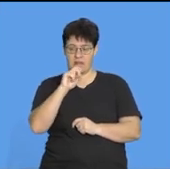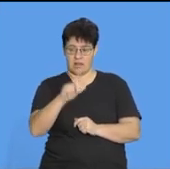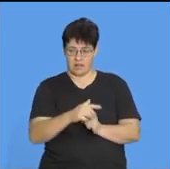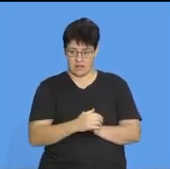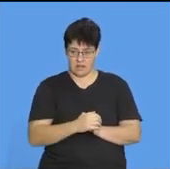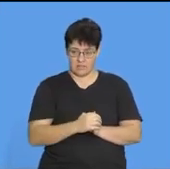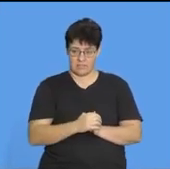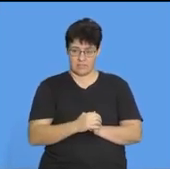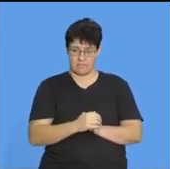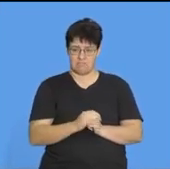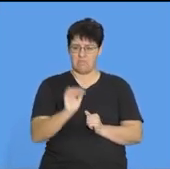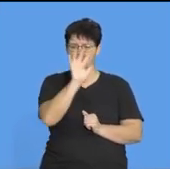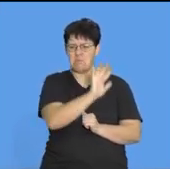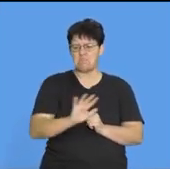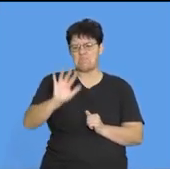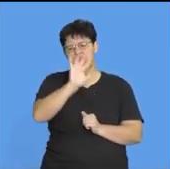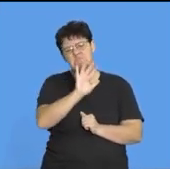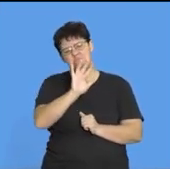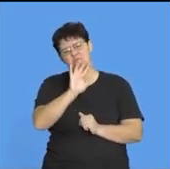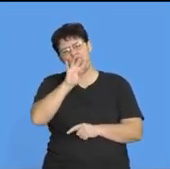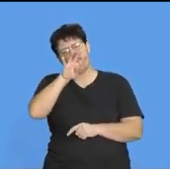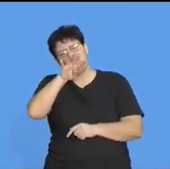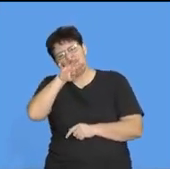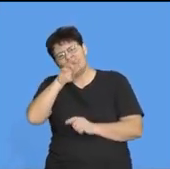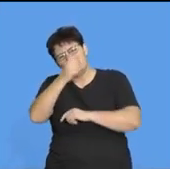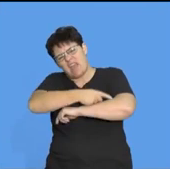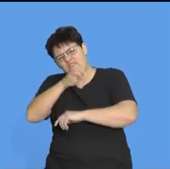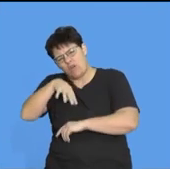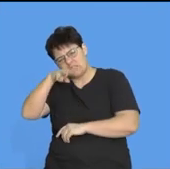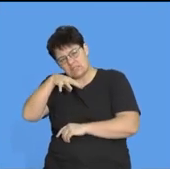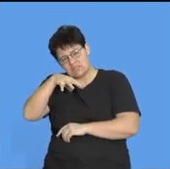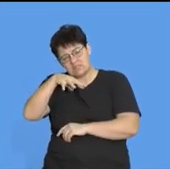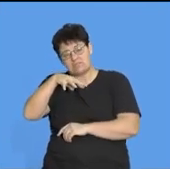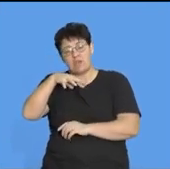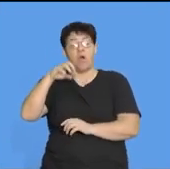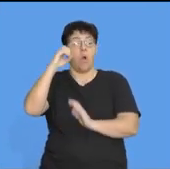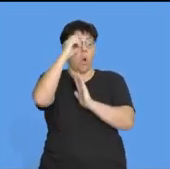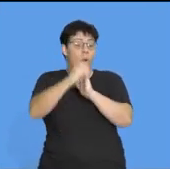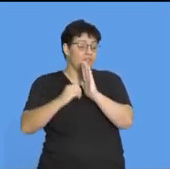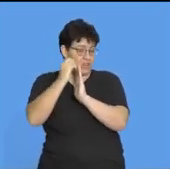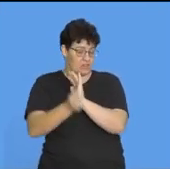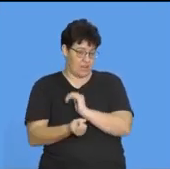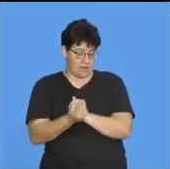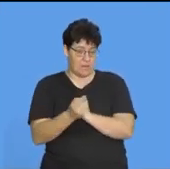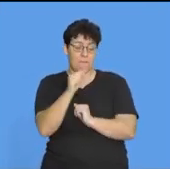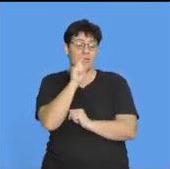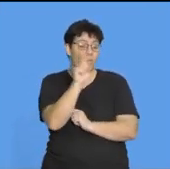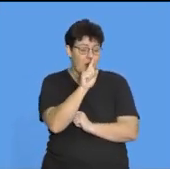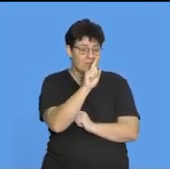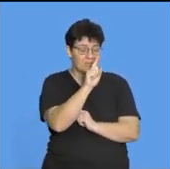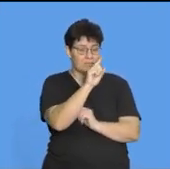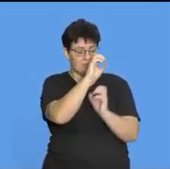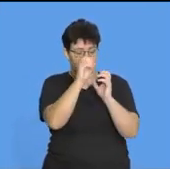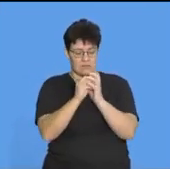guys, a process of ovulation occurs, and that essentially points to the release of